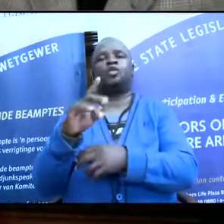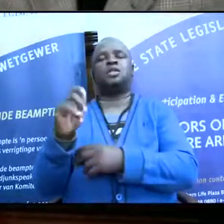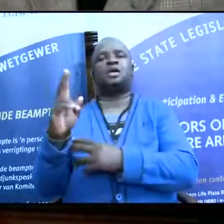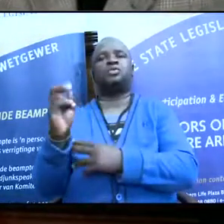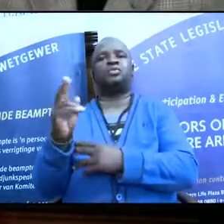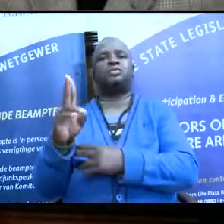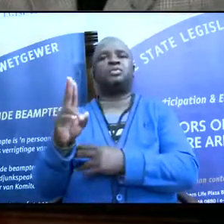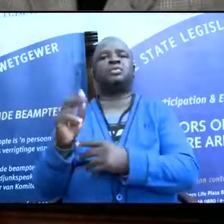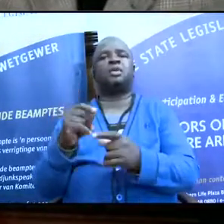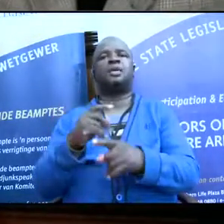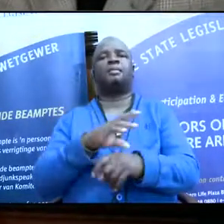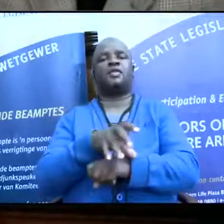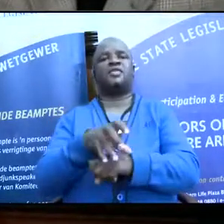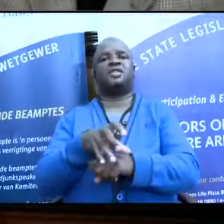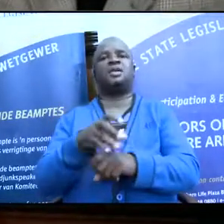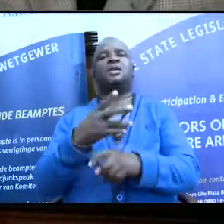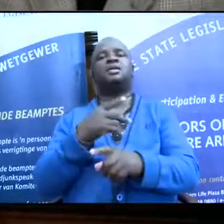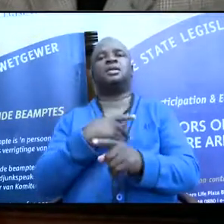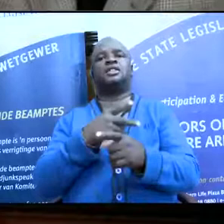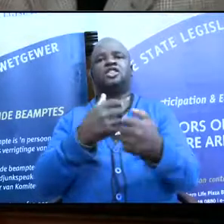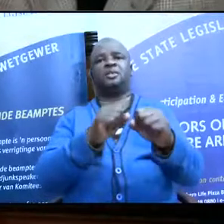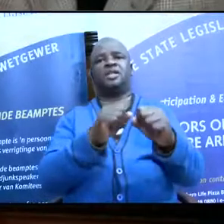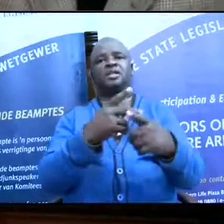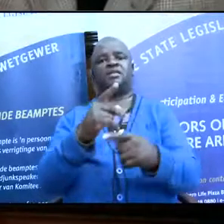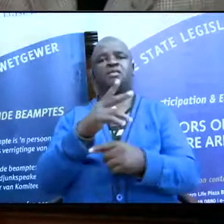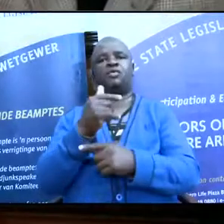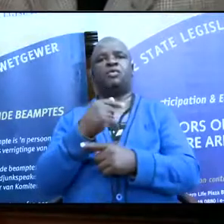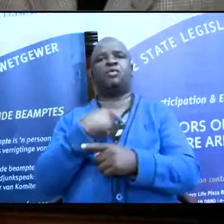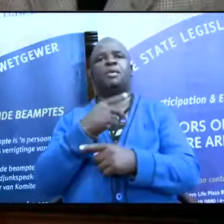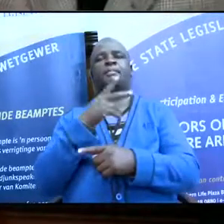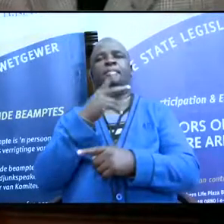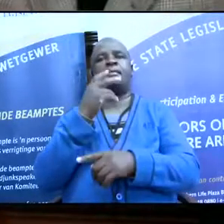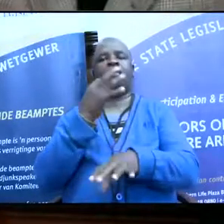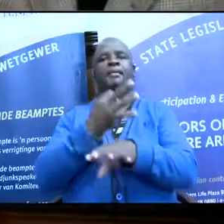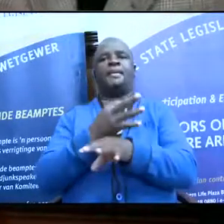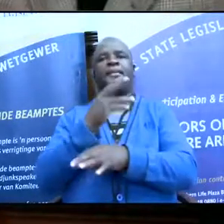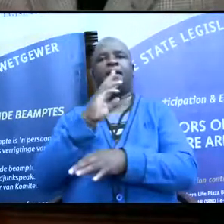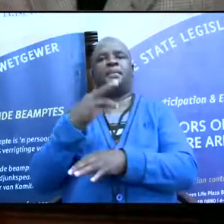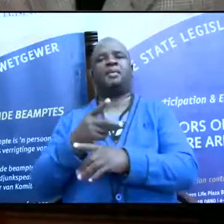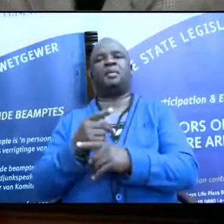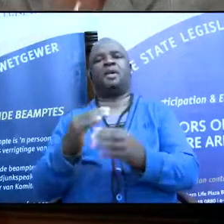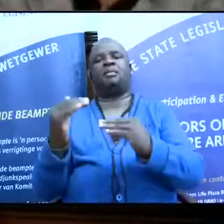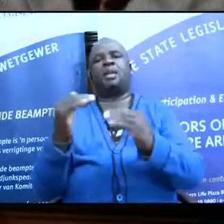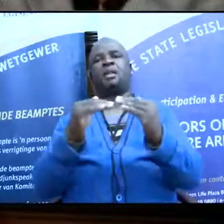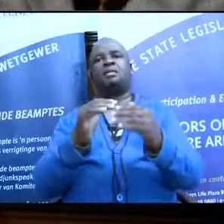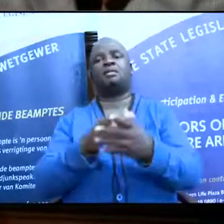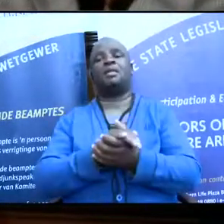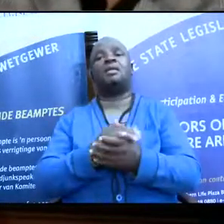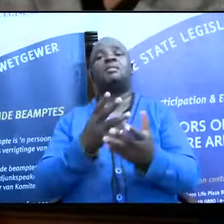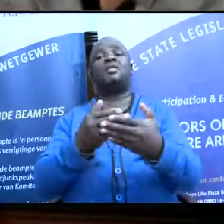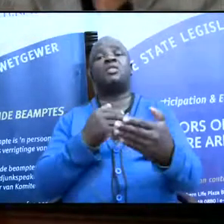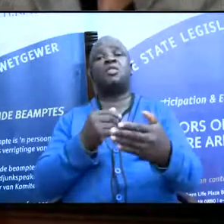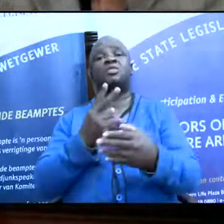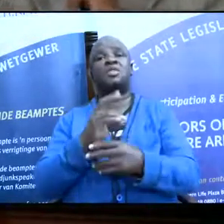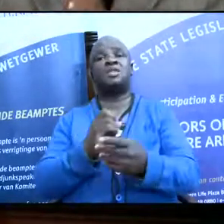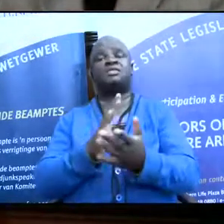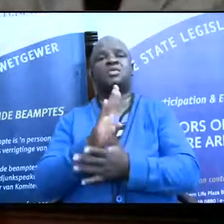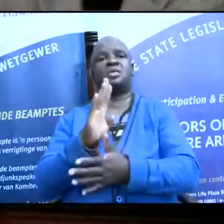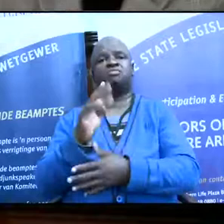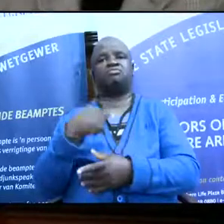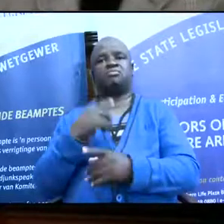a provincial agenda person ko yakuza before 22 2014 when i came to the